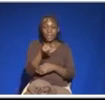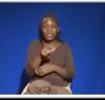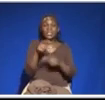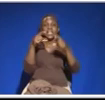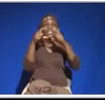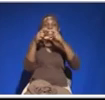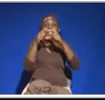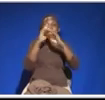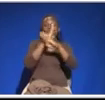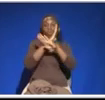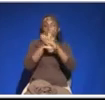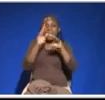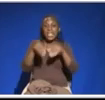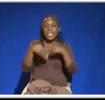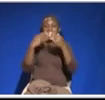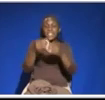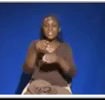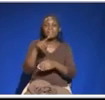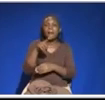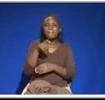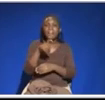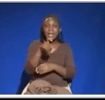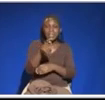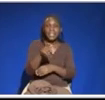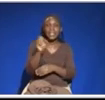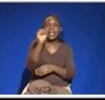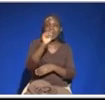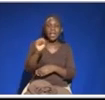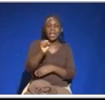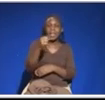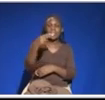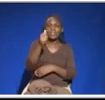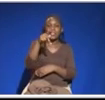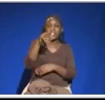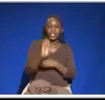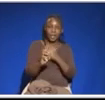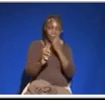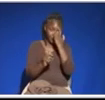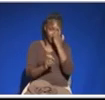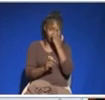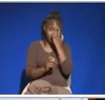bacterium a definite shape, just as it does in plants.